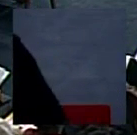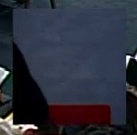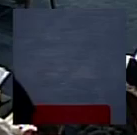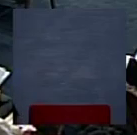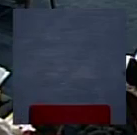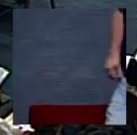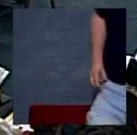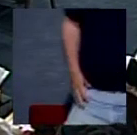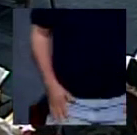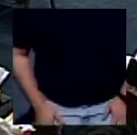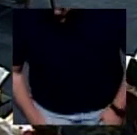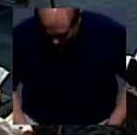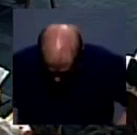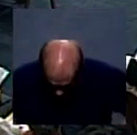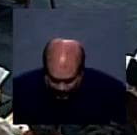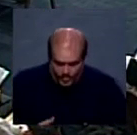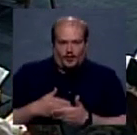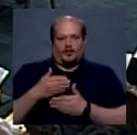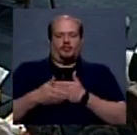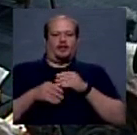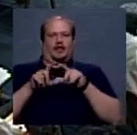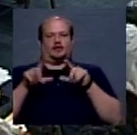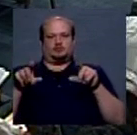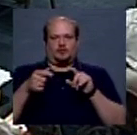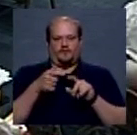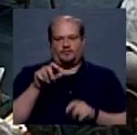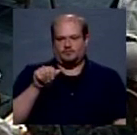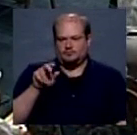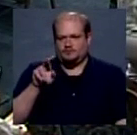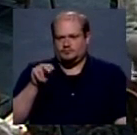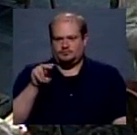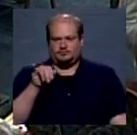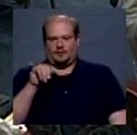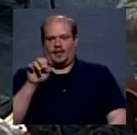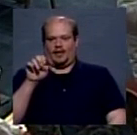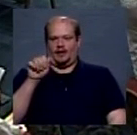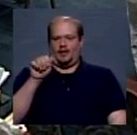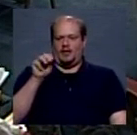The next card I have is from Annie Abrams. Ms. Abrams, welcome.